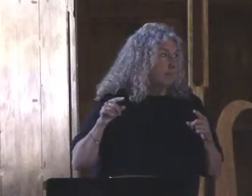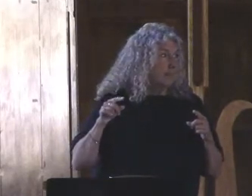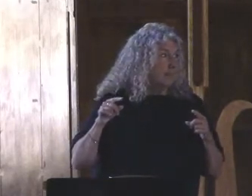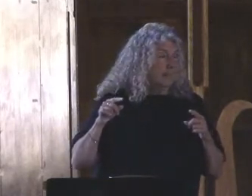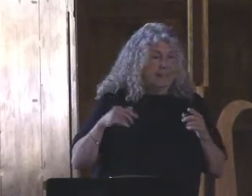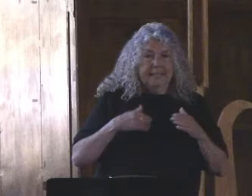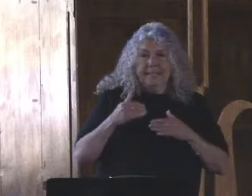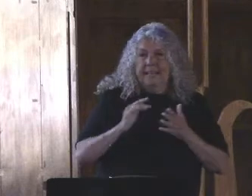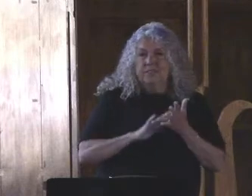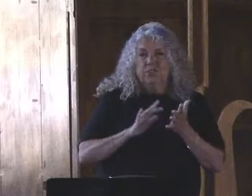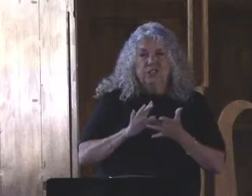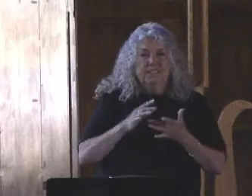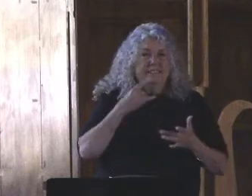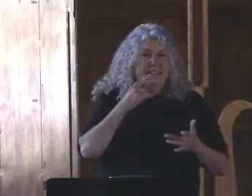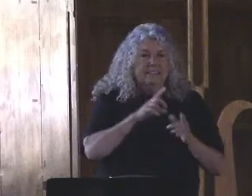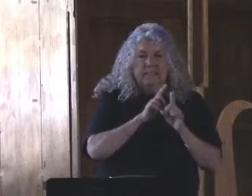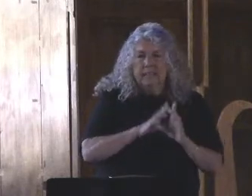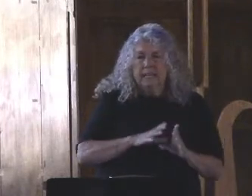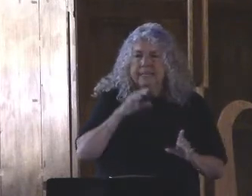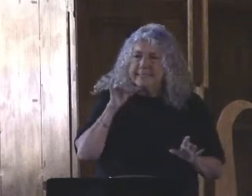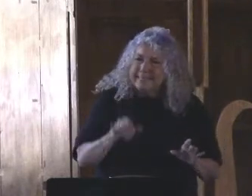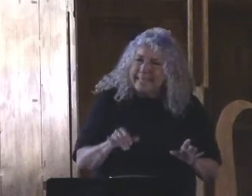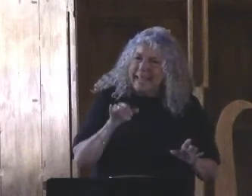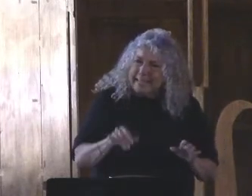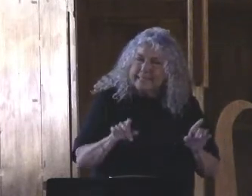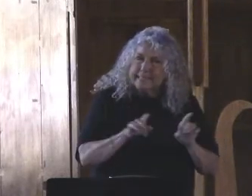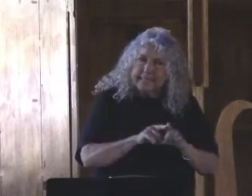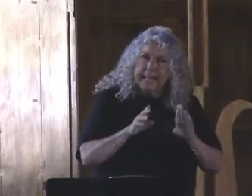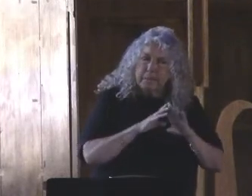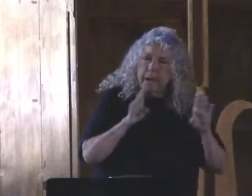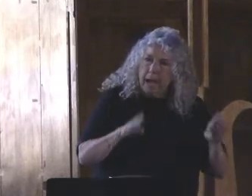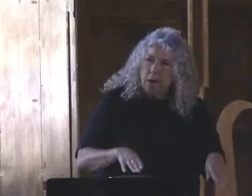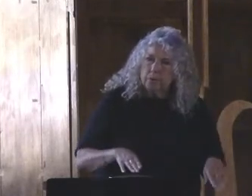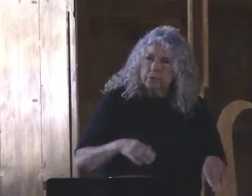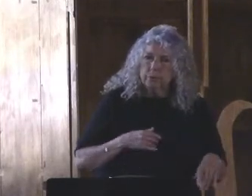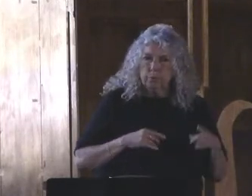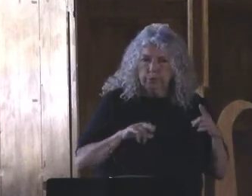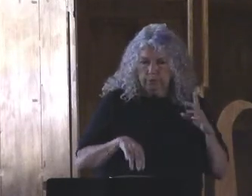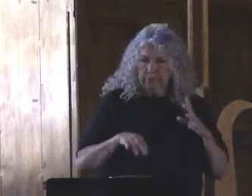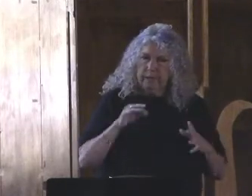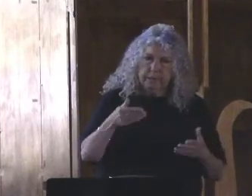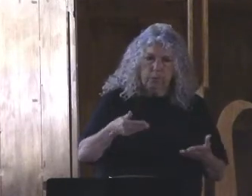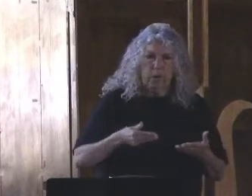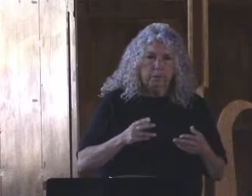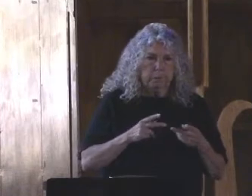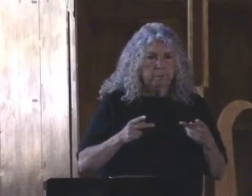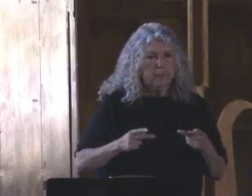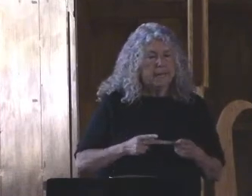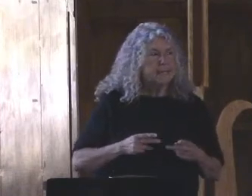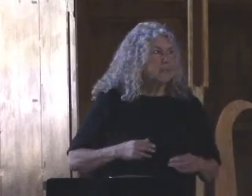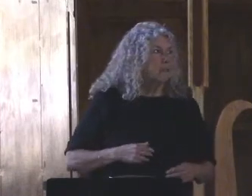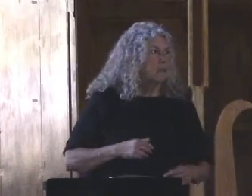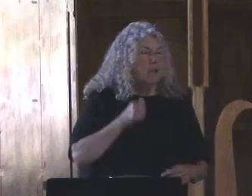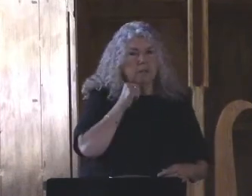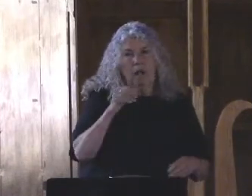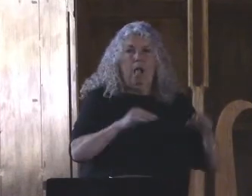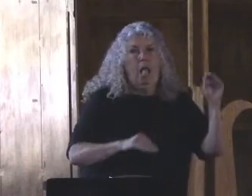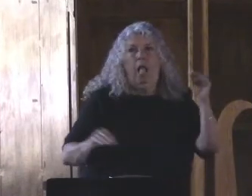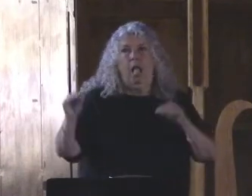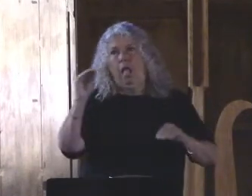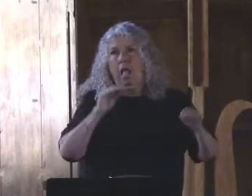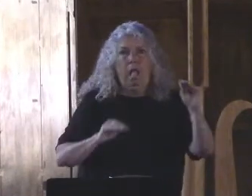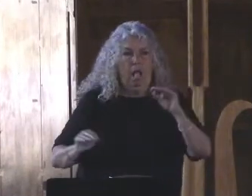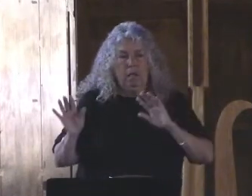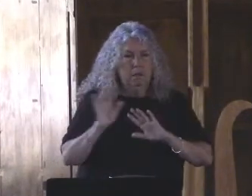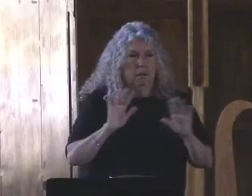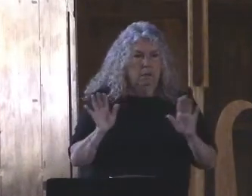Next, Jesus tells his disciples, stay in the same house when they find a welcoming place. Don't move from one house